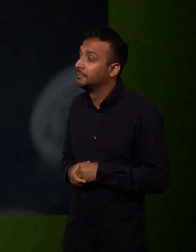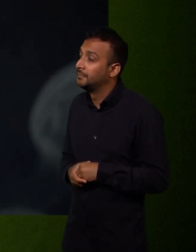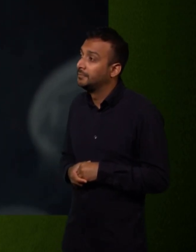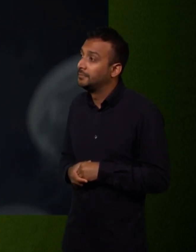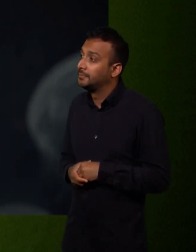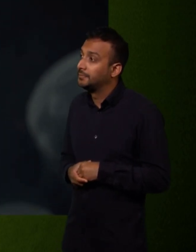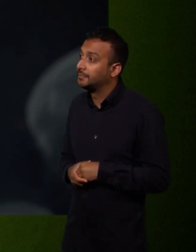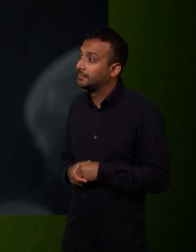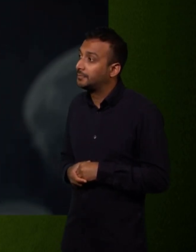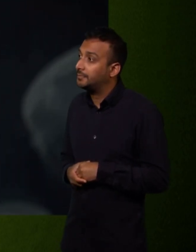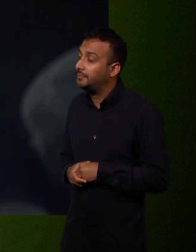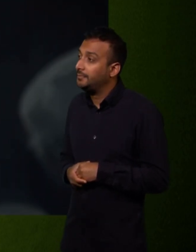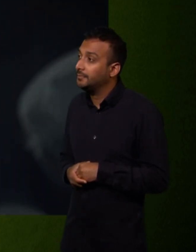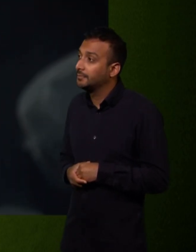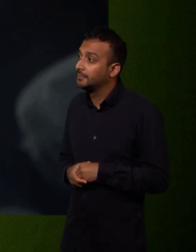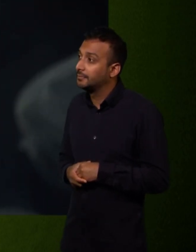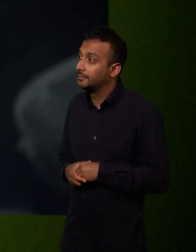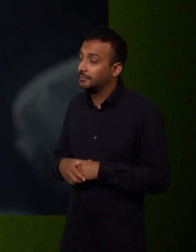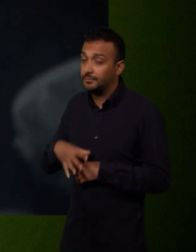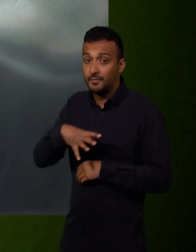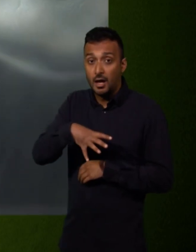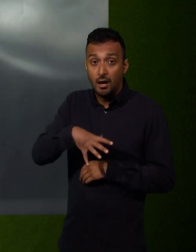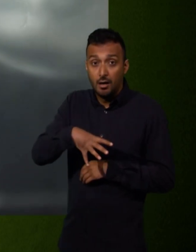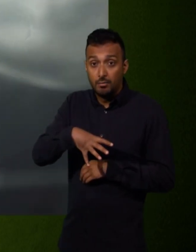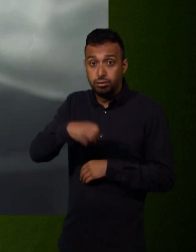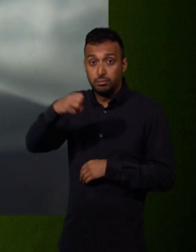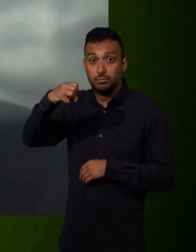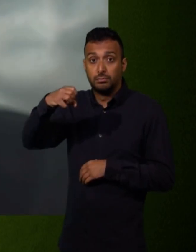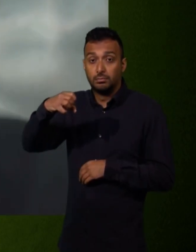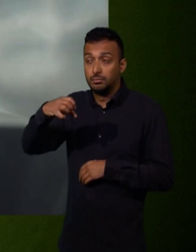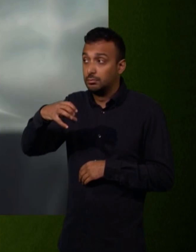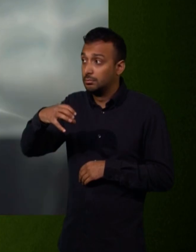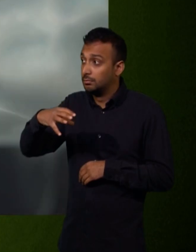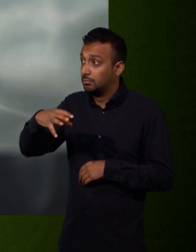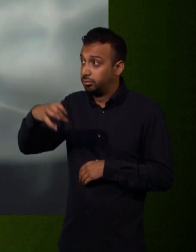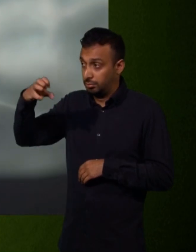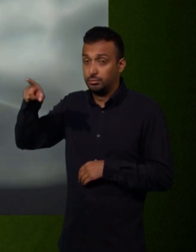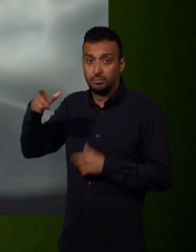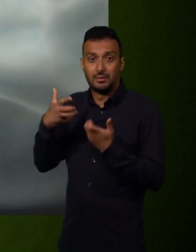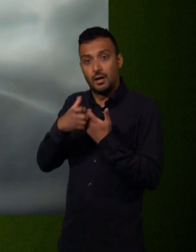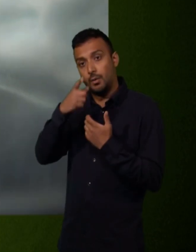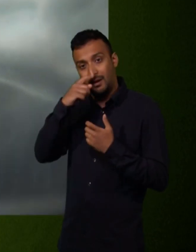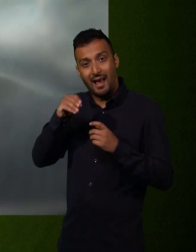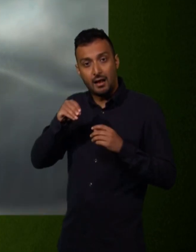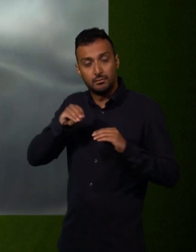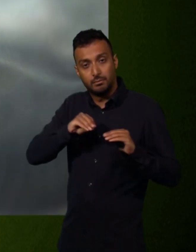With every contraction, they propel themselves through the water.